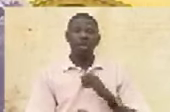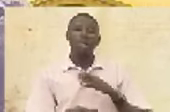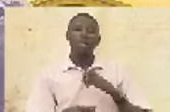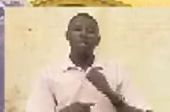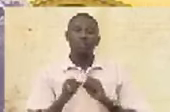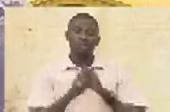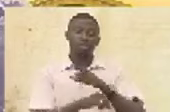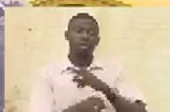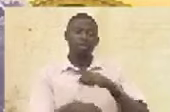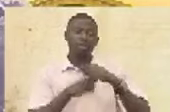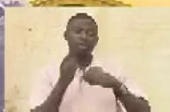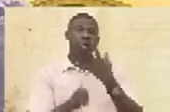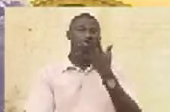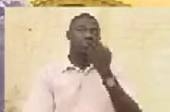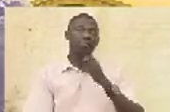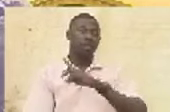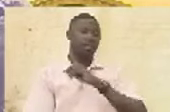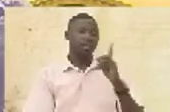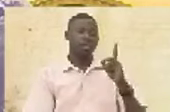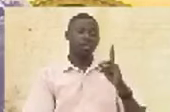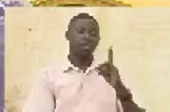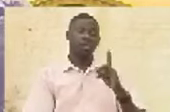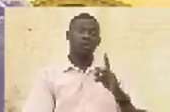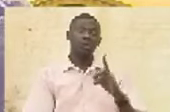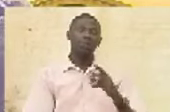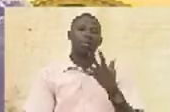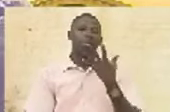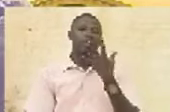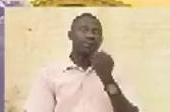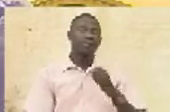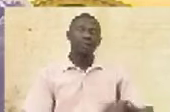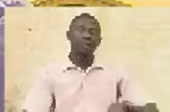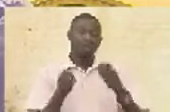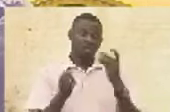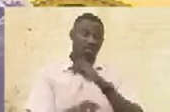brought, your brother used to treat you, was about